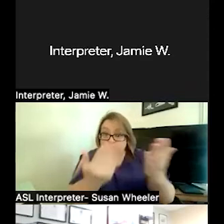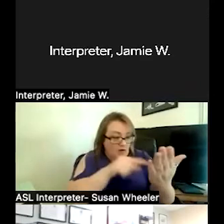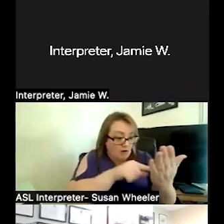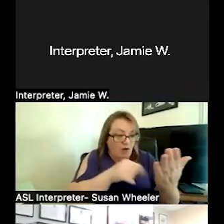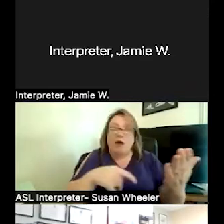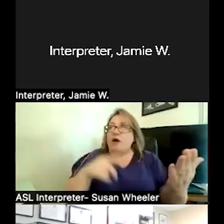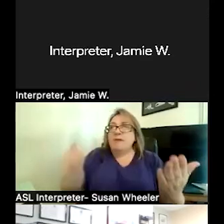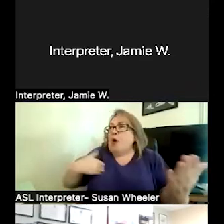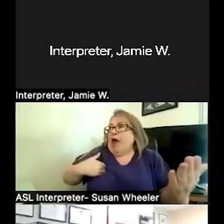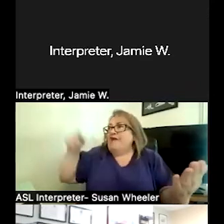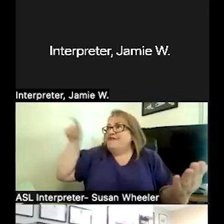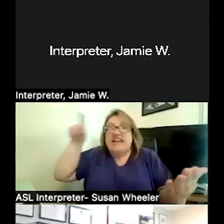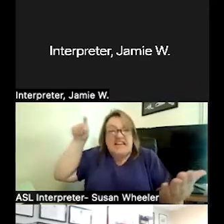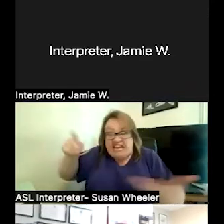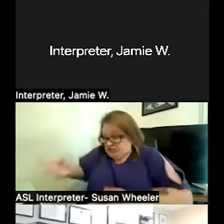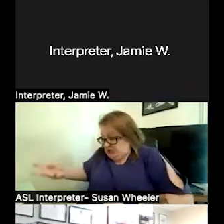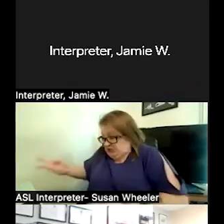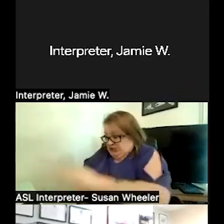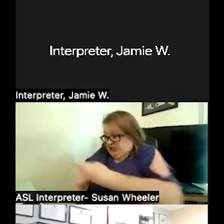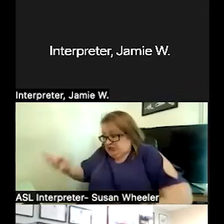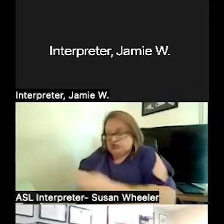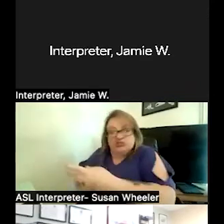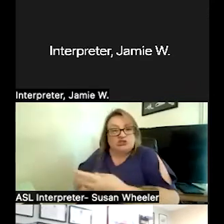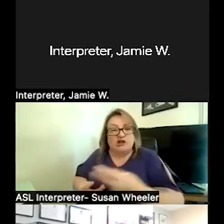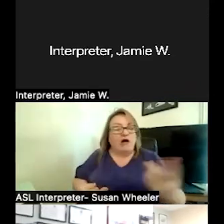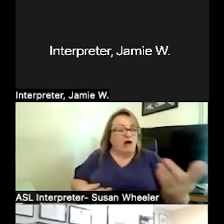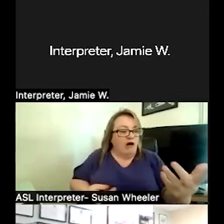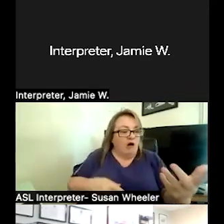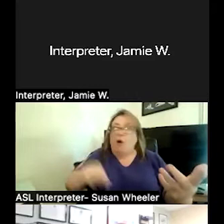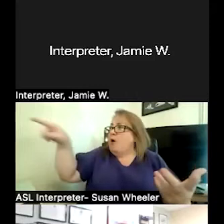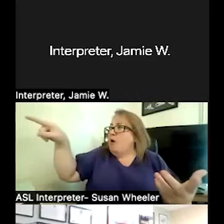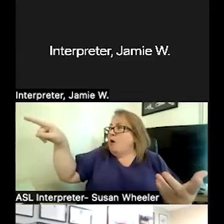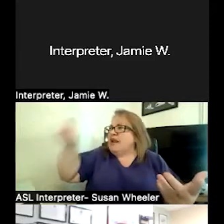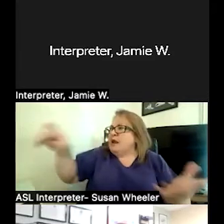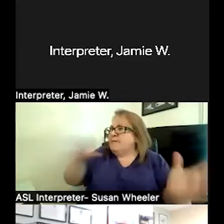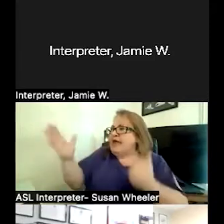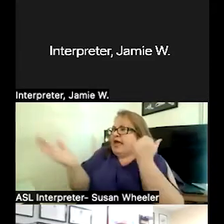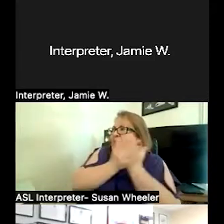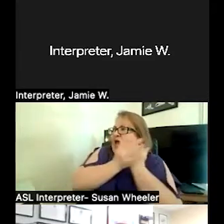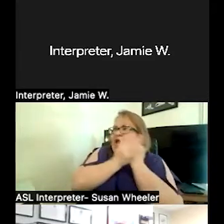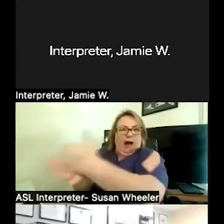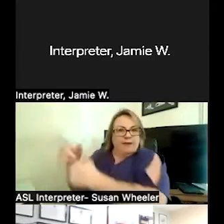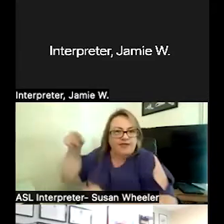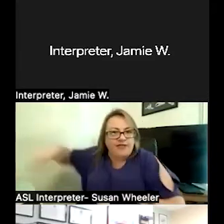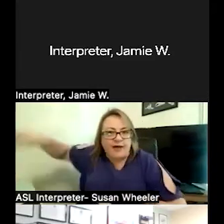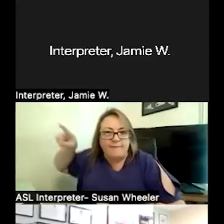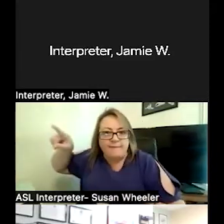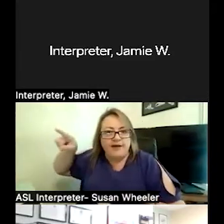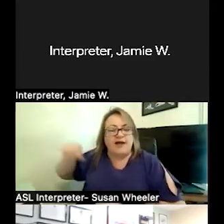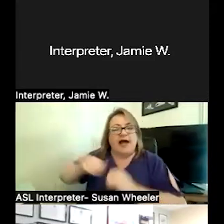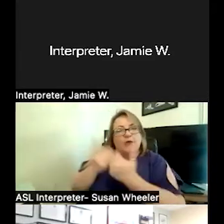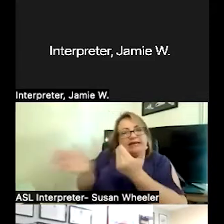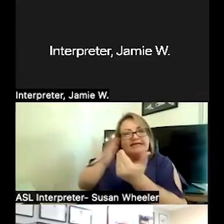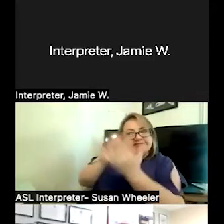without the tool, they could reach out to the communities that they know they need to do planning with and have an easy way of being able to